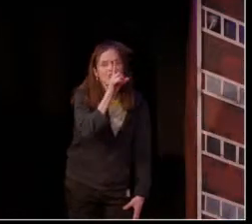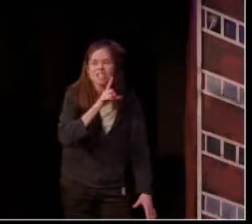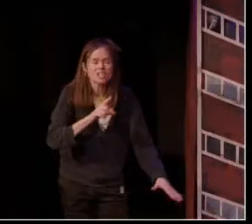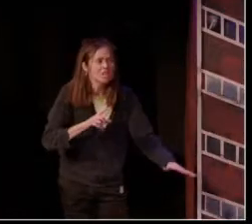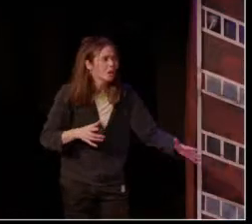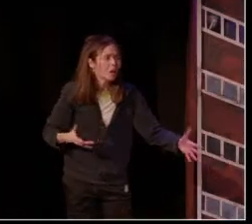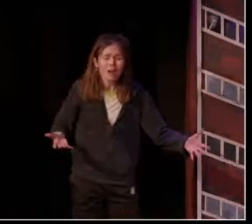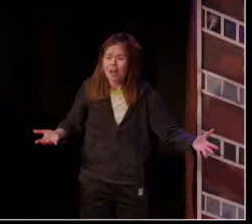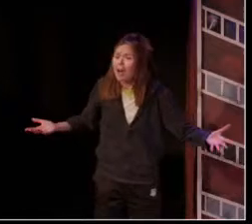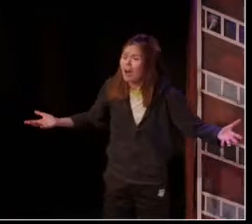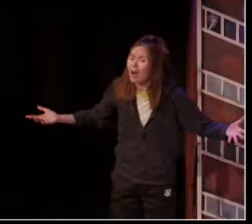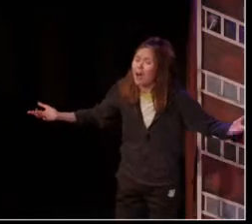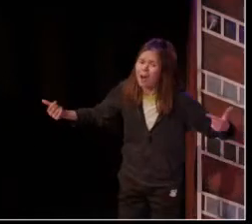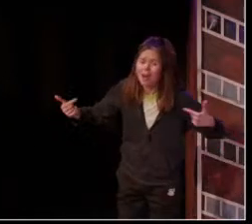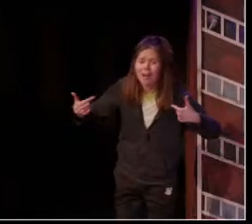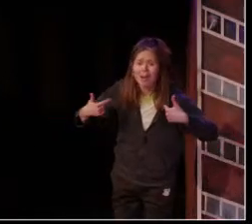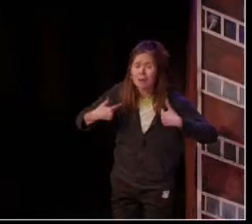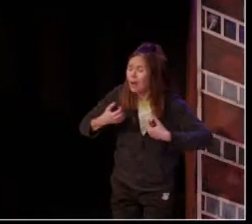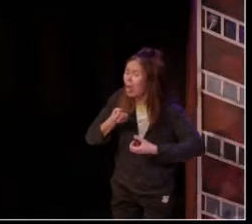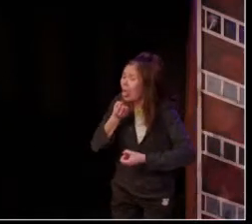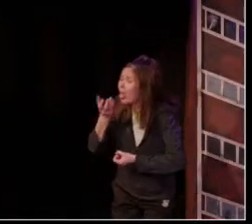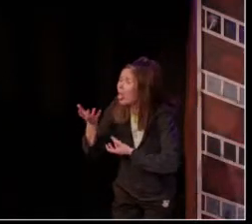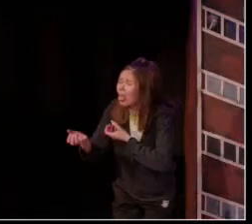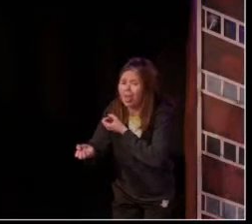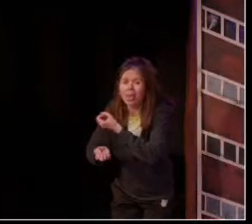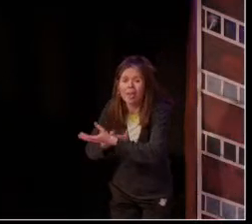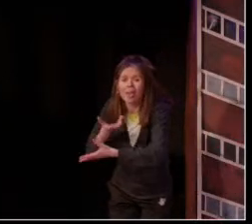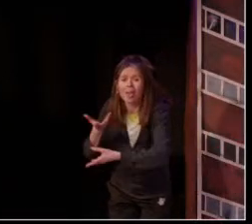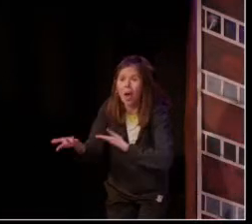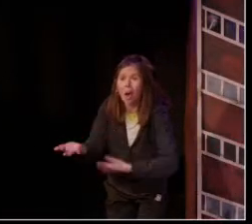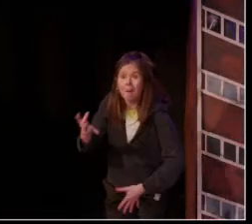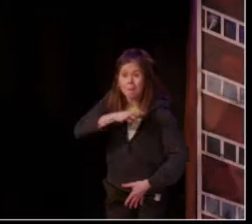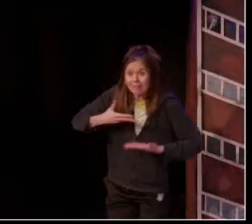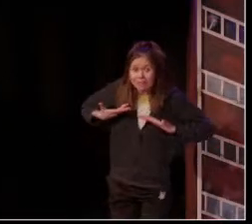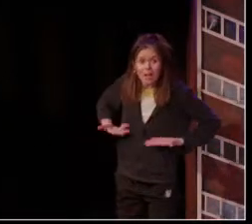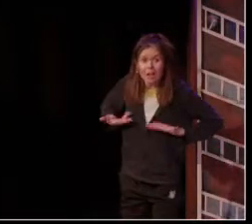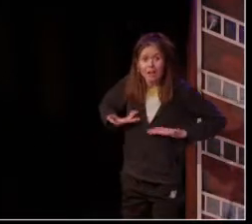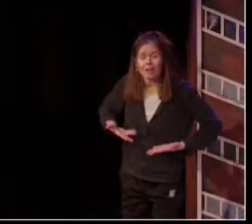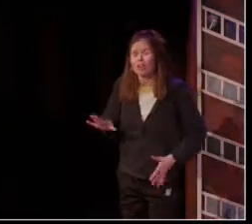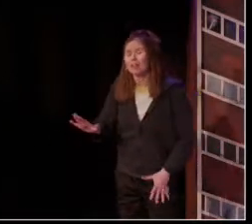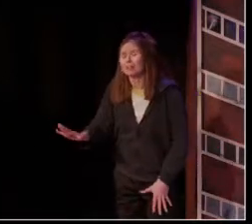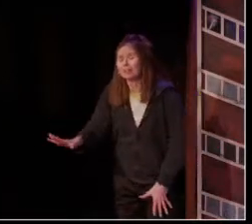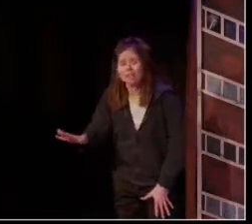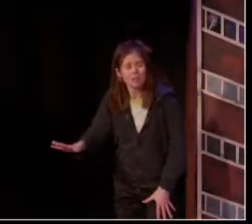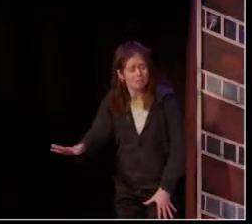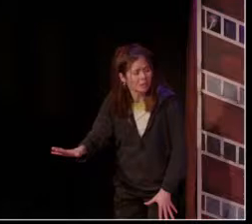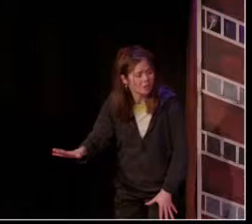It is not for myself that I speak. It is for you. You have been